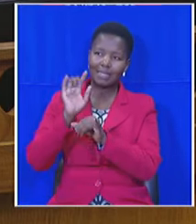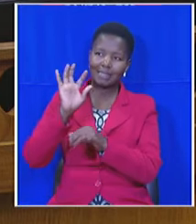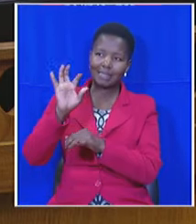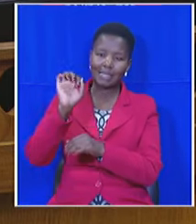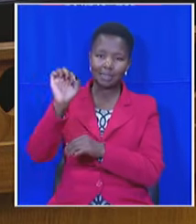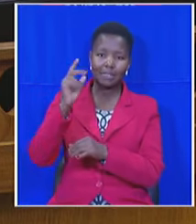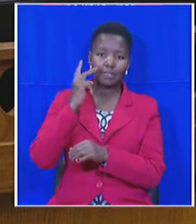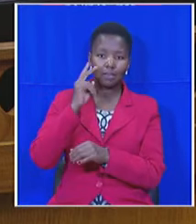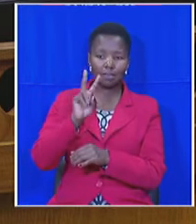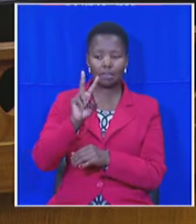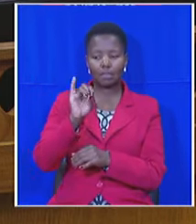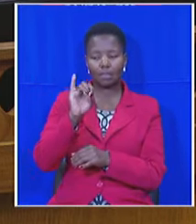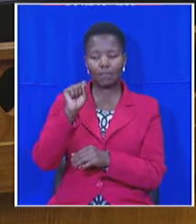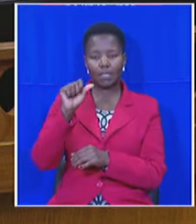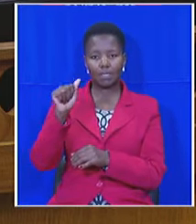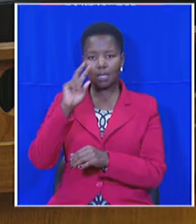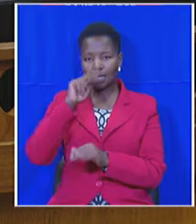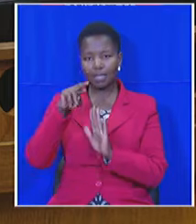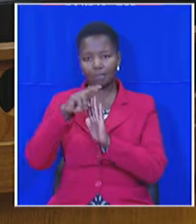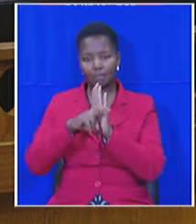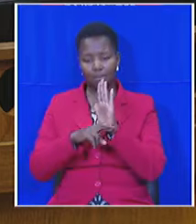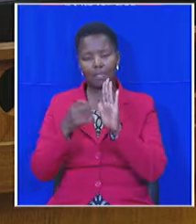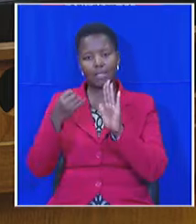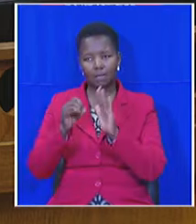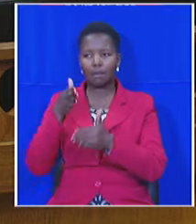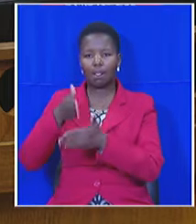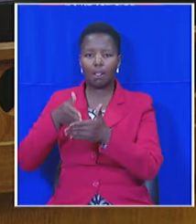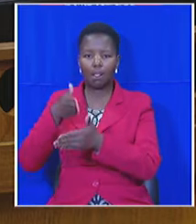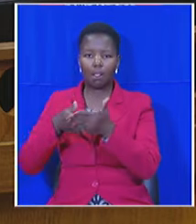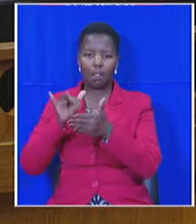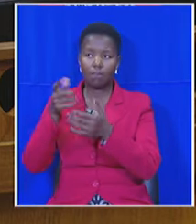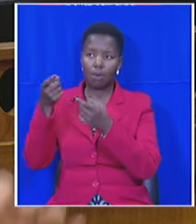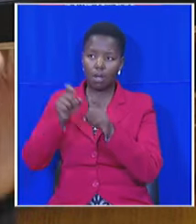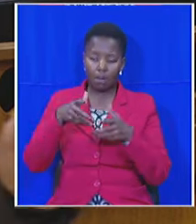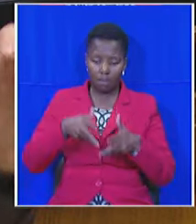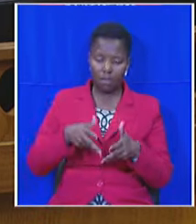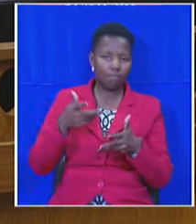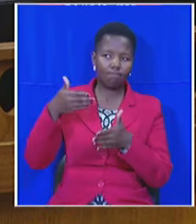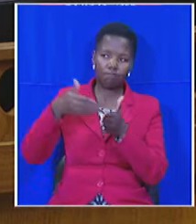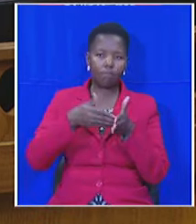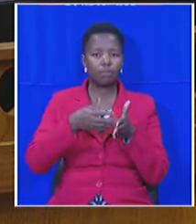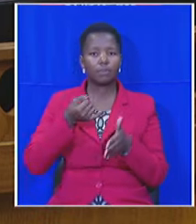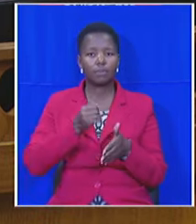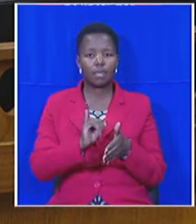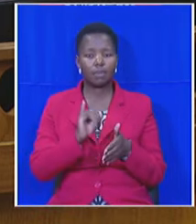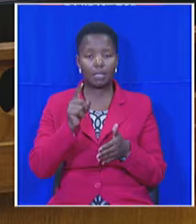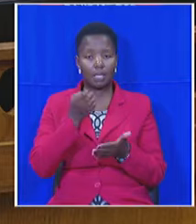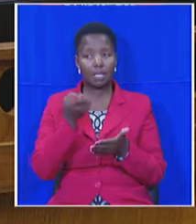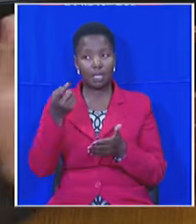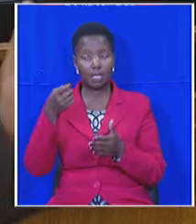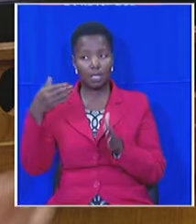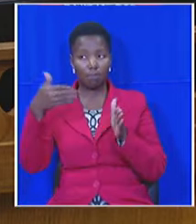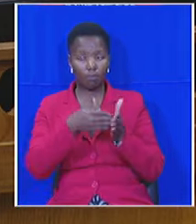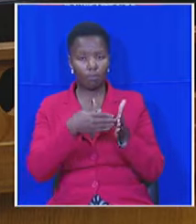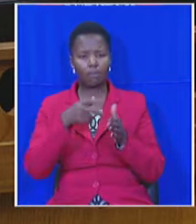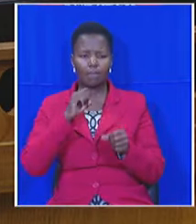still proving to be a very serious obstacle for people wanting to visit our country, and the impact on our economy is severe.